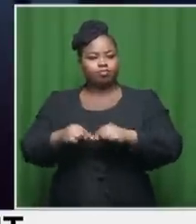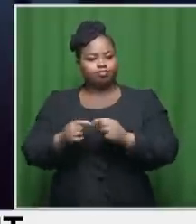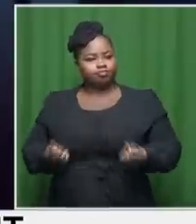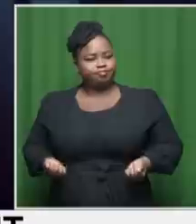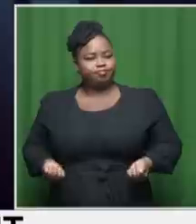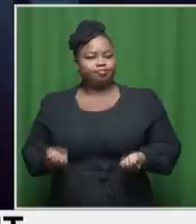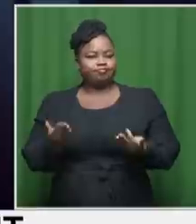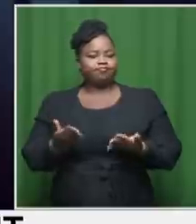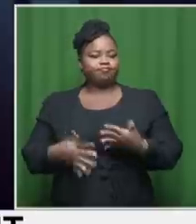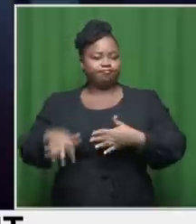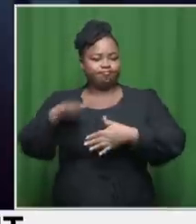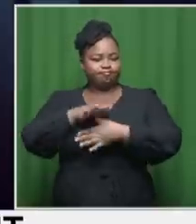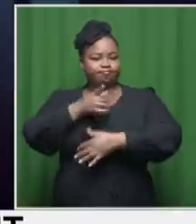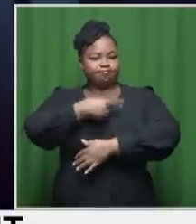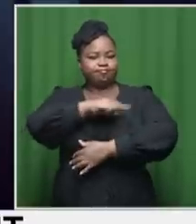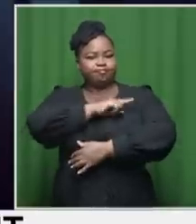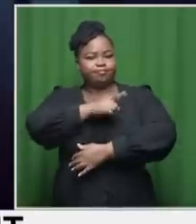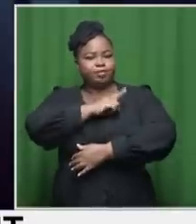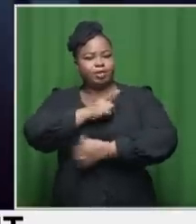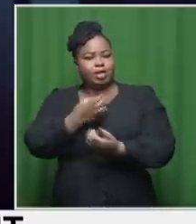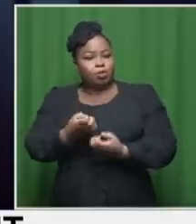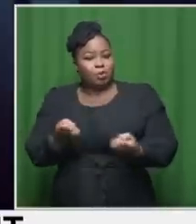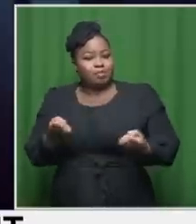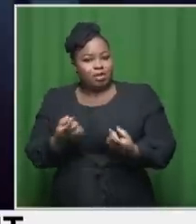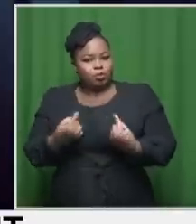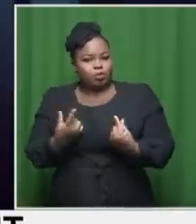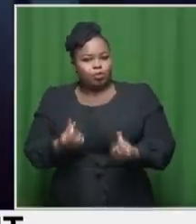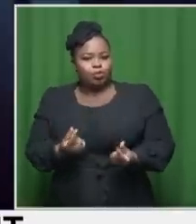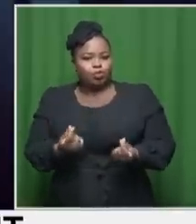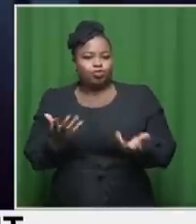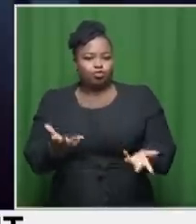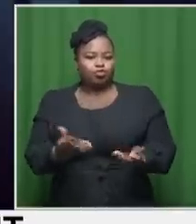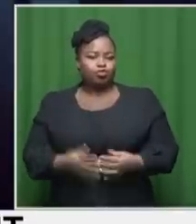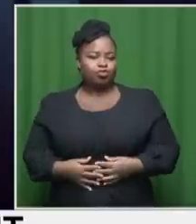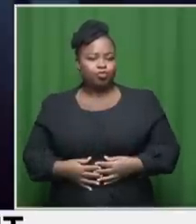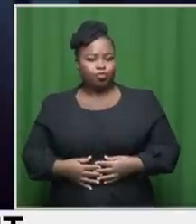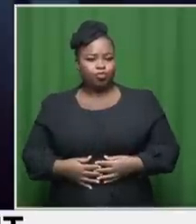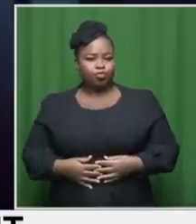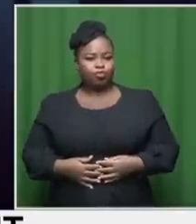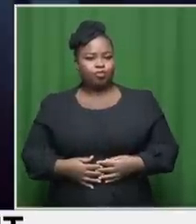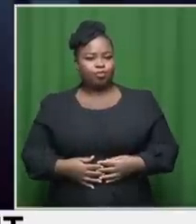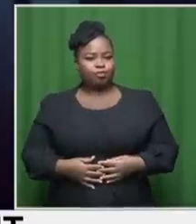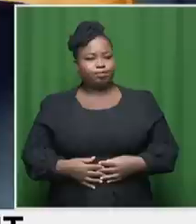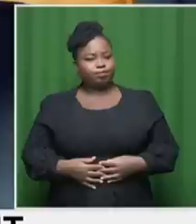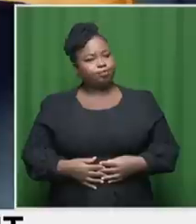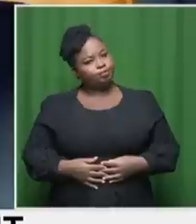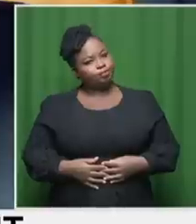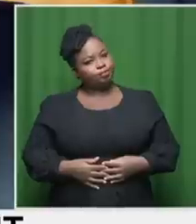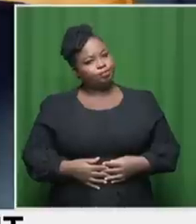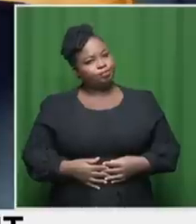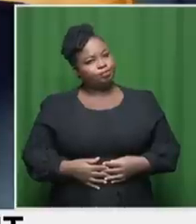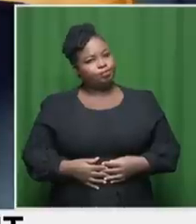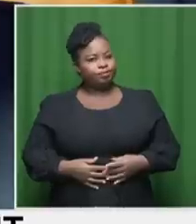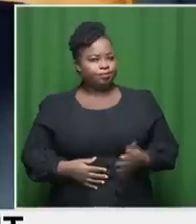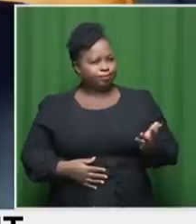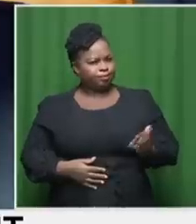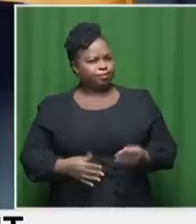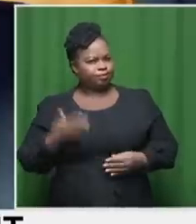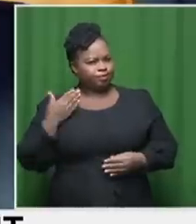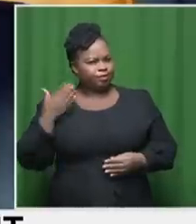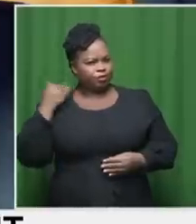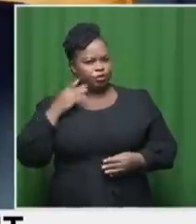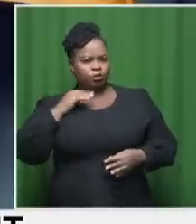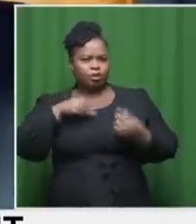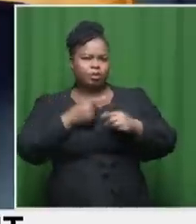on the key equipment that we have to deliver to the Defence Force. Mr. Kgobe, you spoke